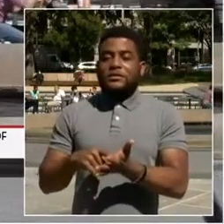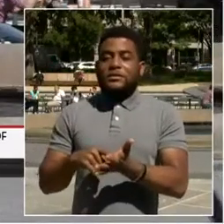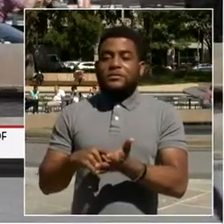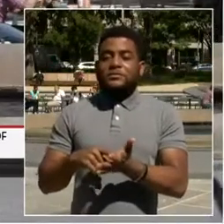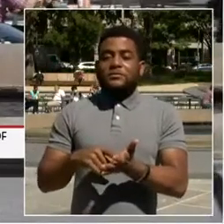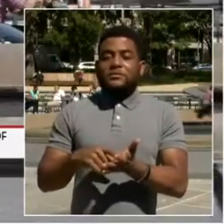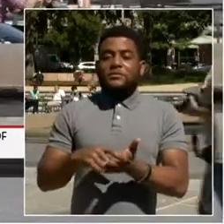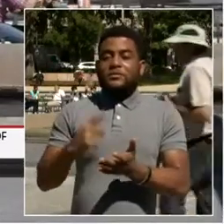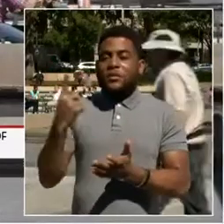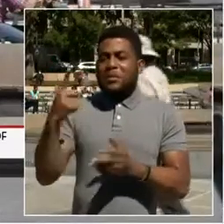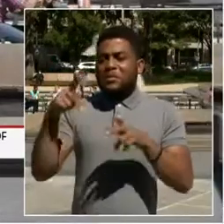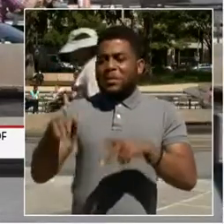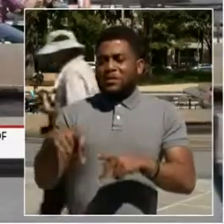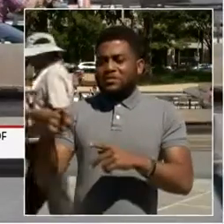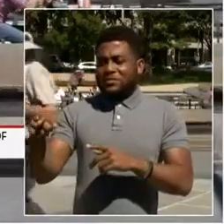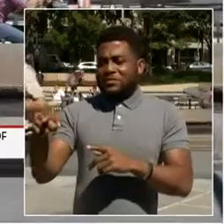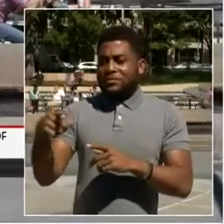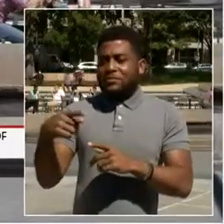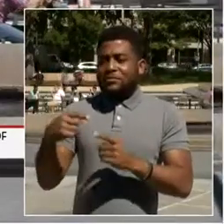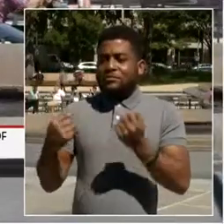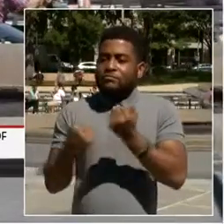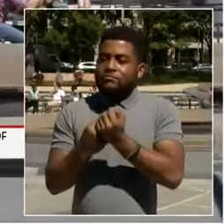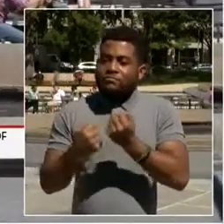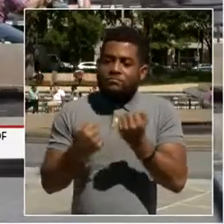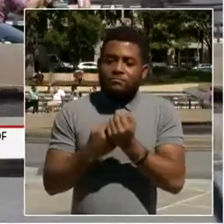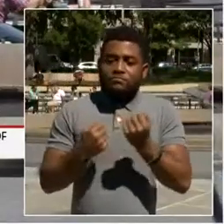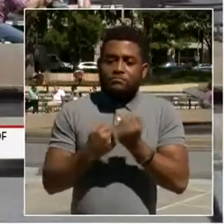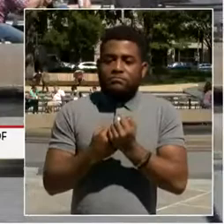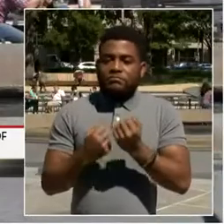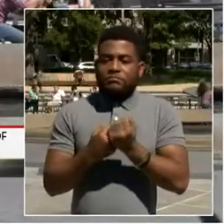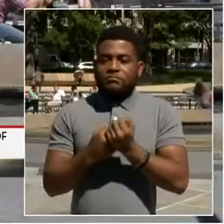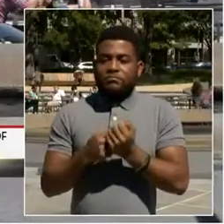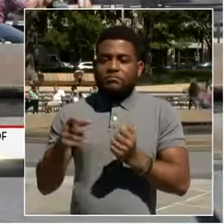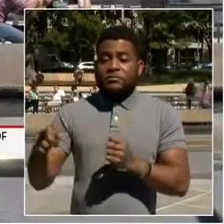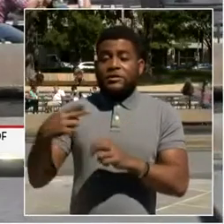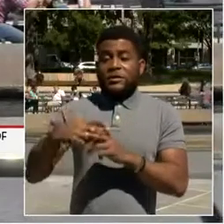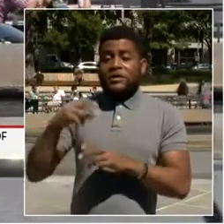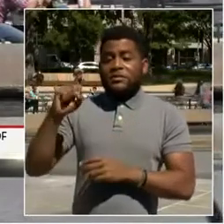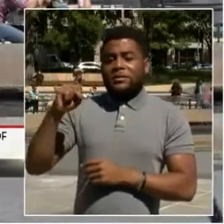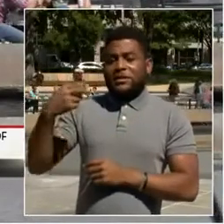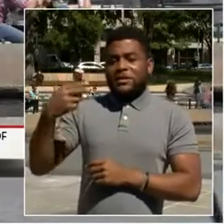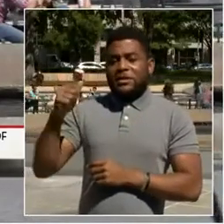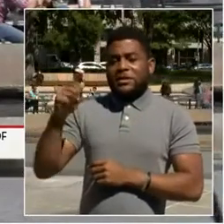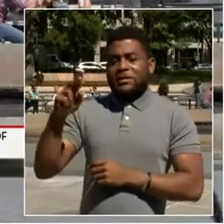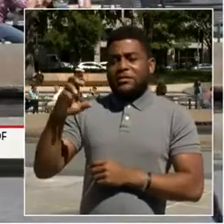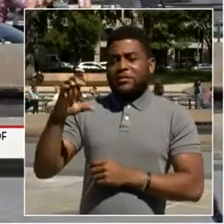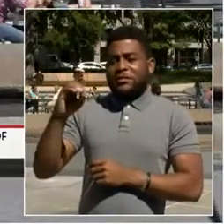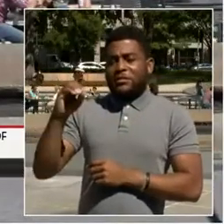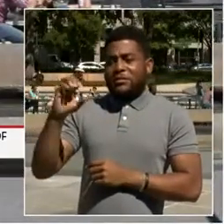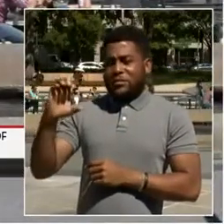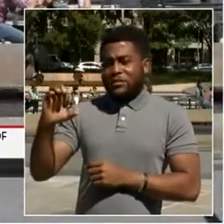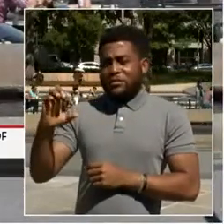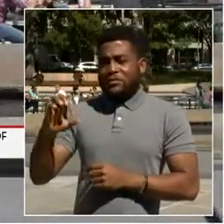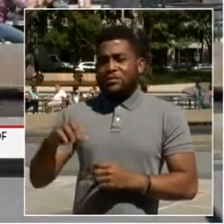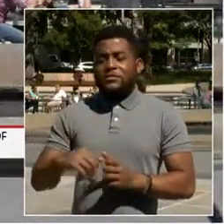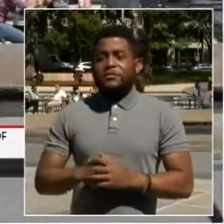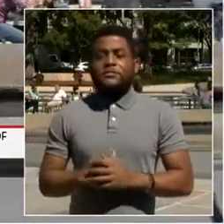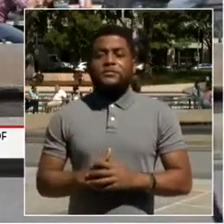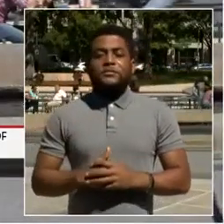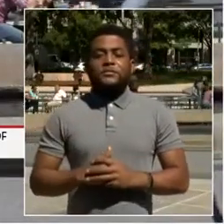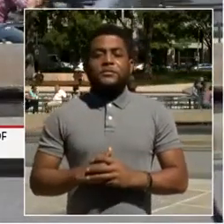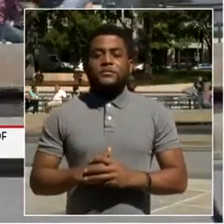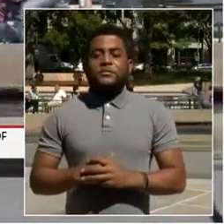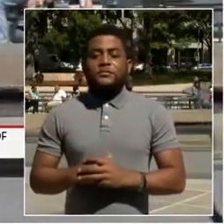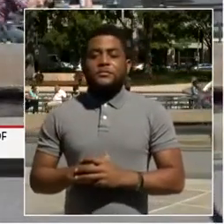a long time. Chirac has been the project manager for this project. Throughout